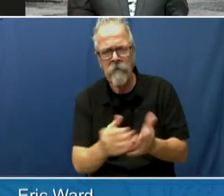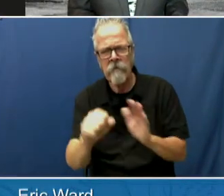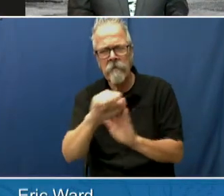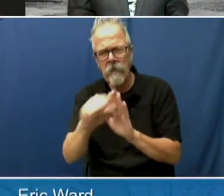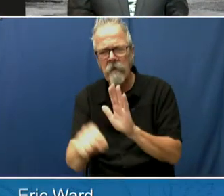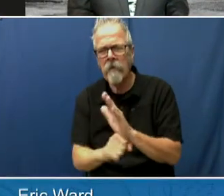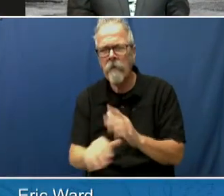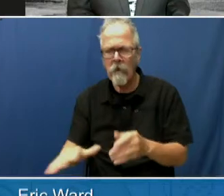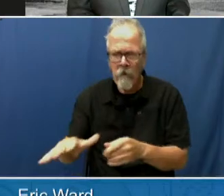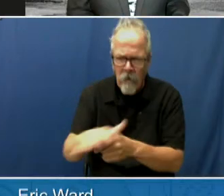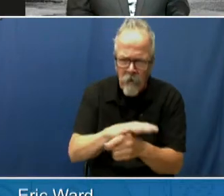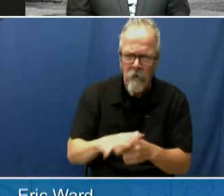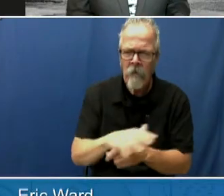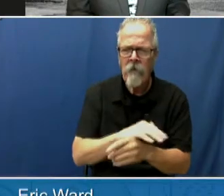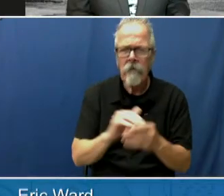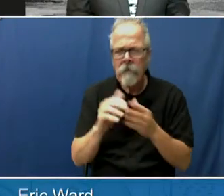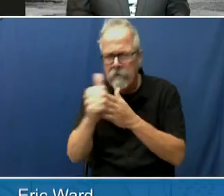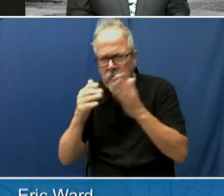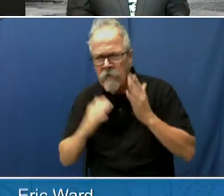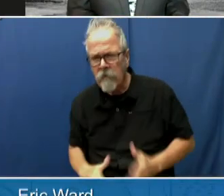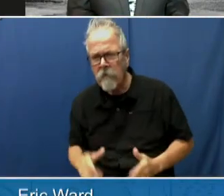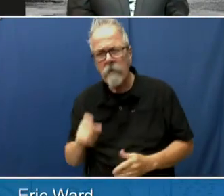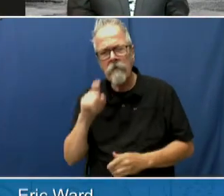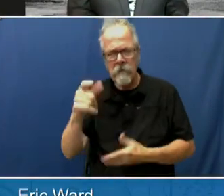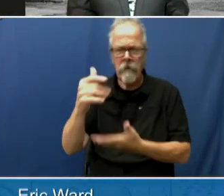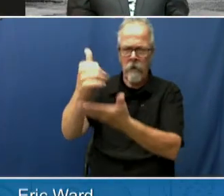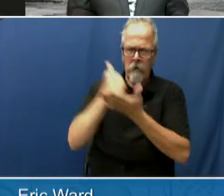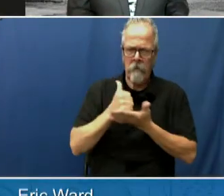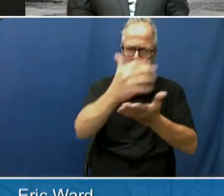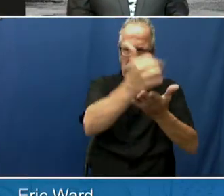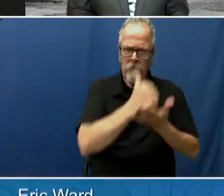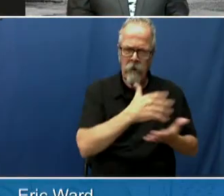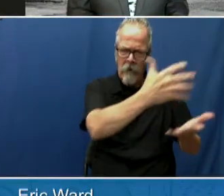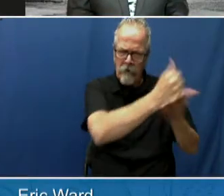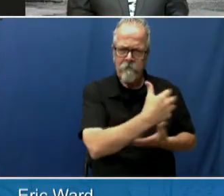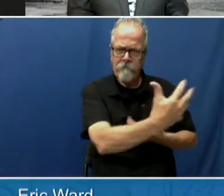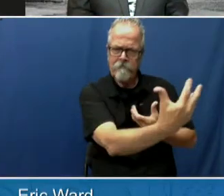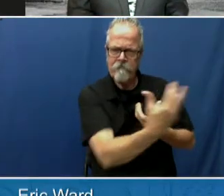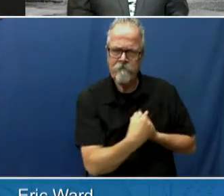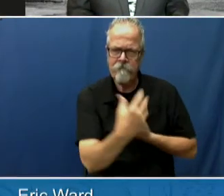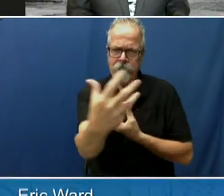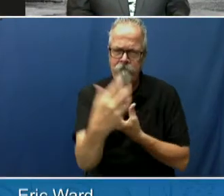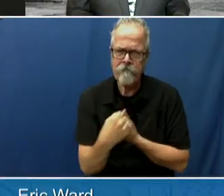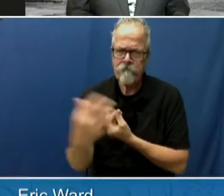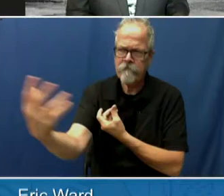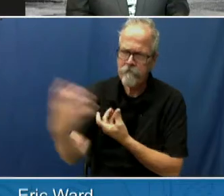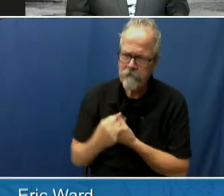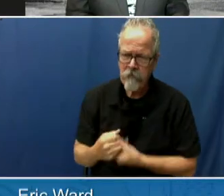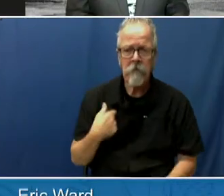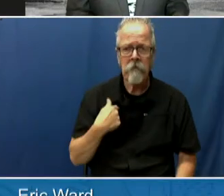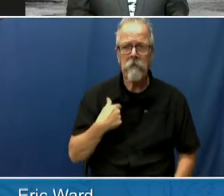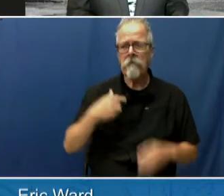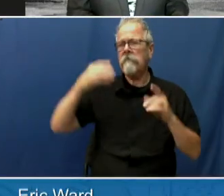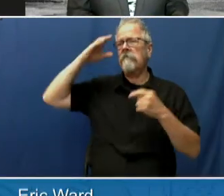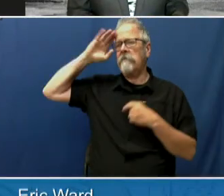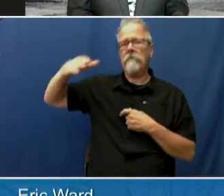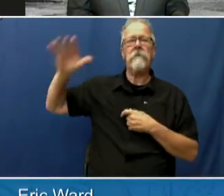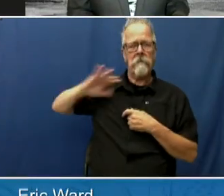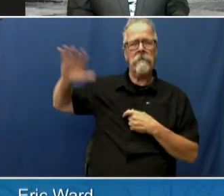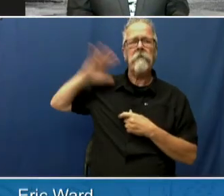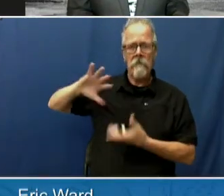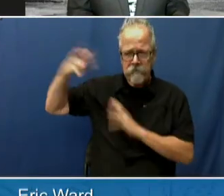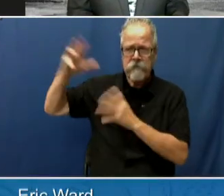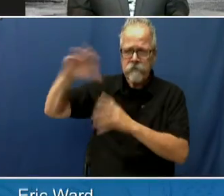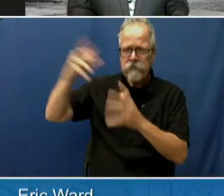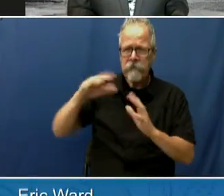Oregon. We know based on prior far-right mobilizations in Portland that the majority of attendees do